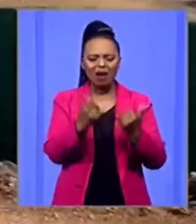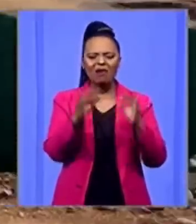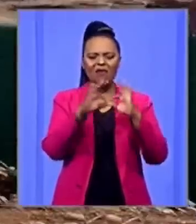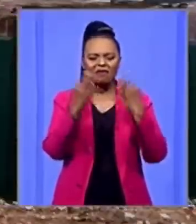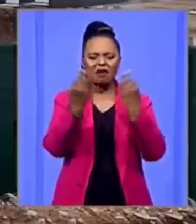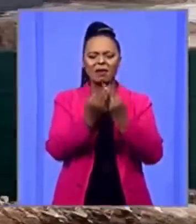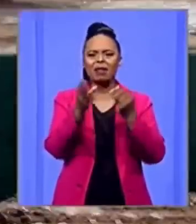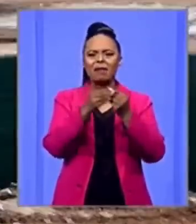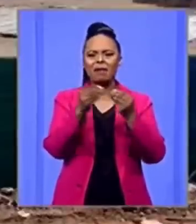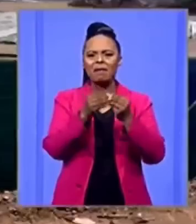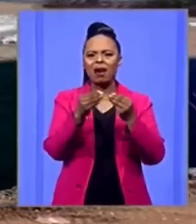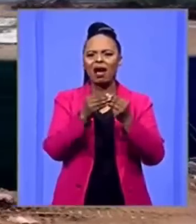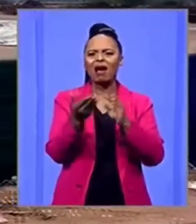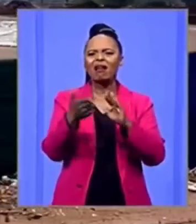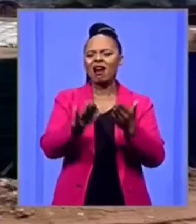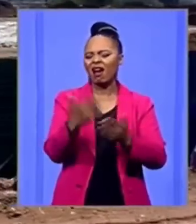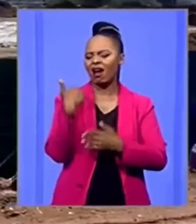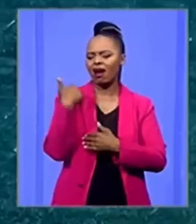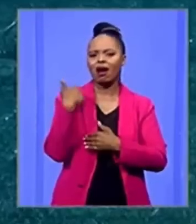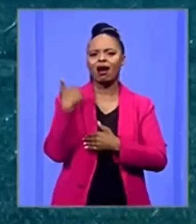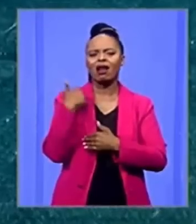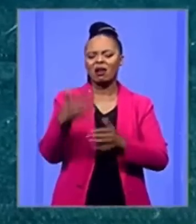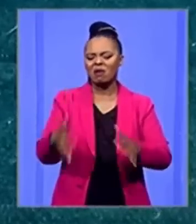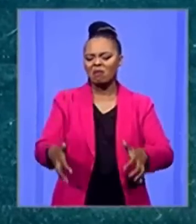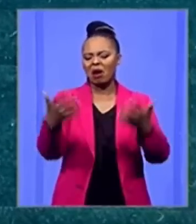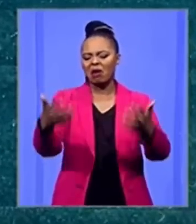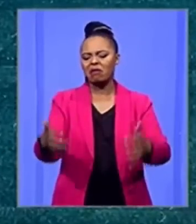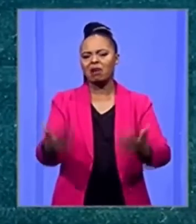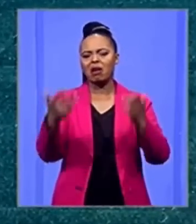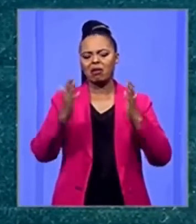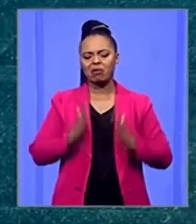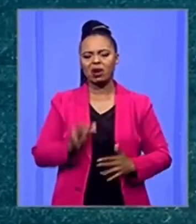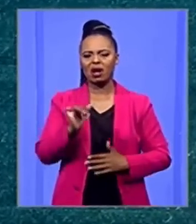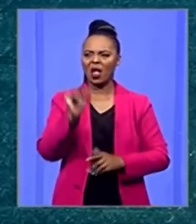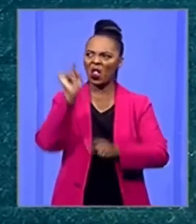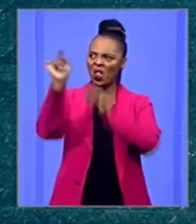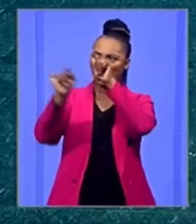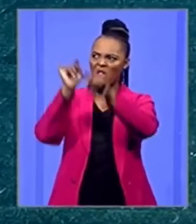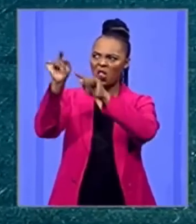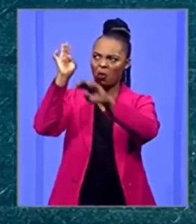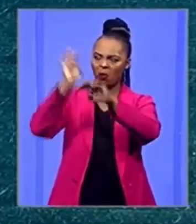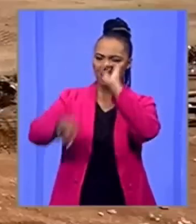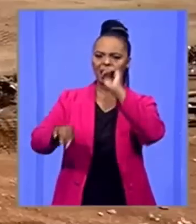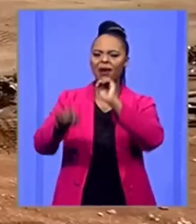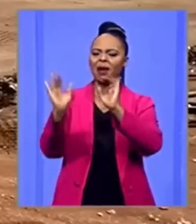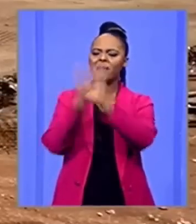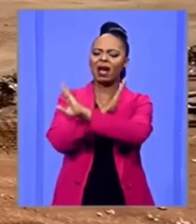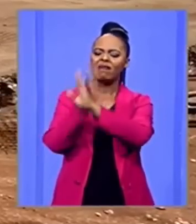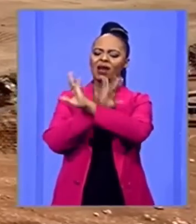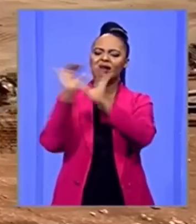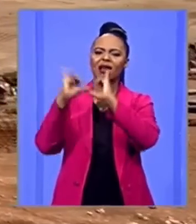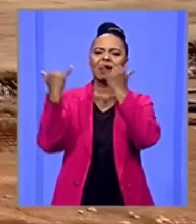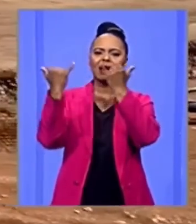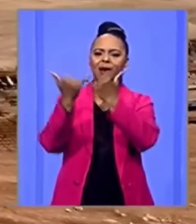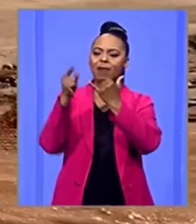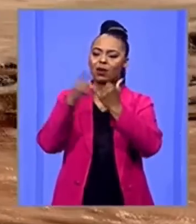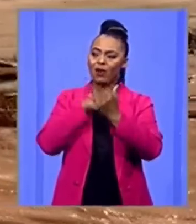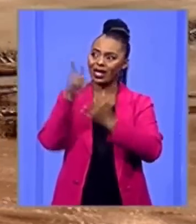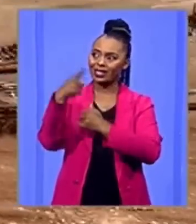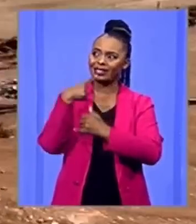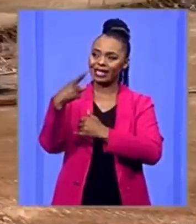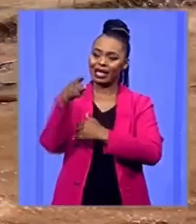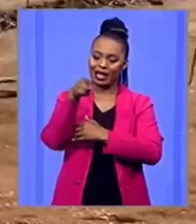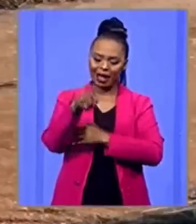sentšwe le go epollwa ntle le go tsebišwa. Ba latofatša khamphane ya private ya Limay Construction yeo e agago bookelo bjo boswa